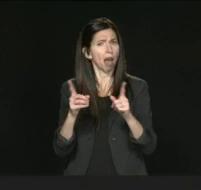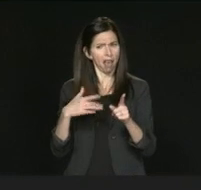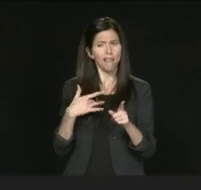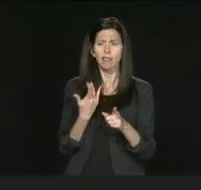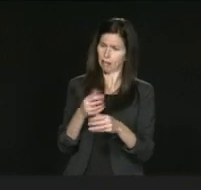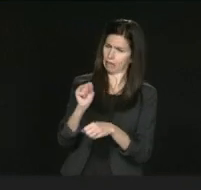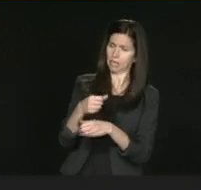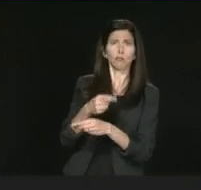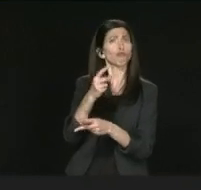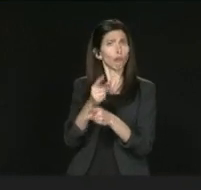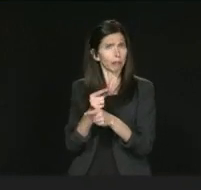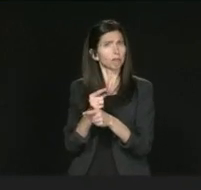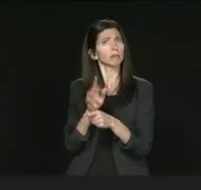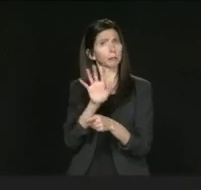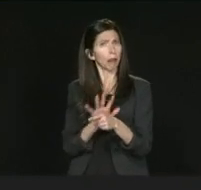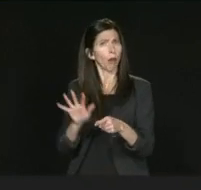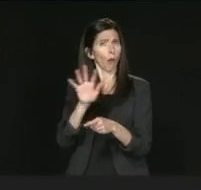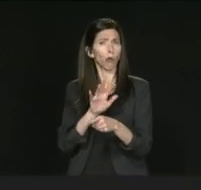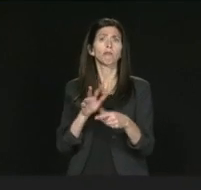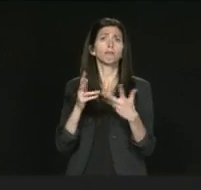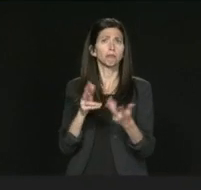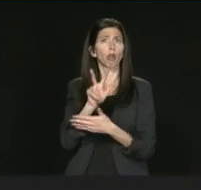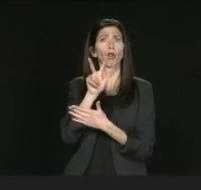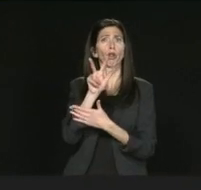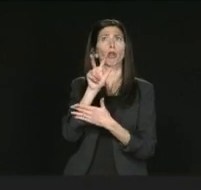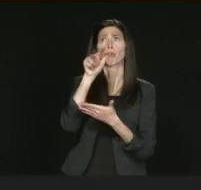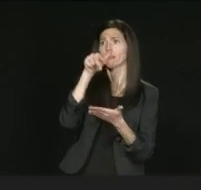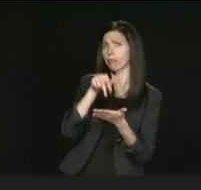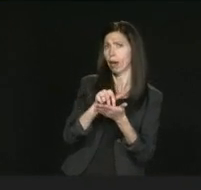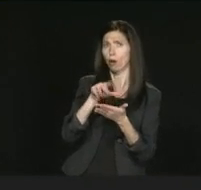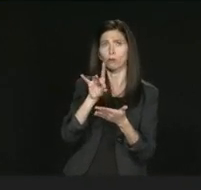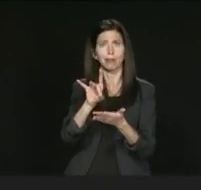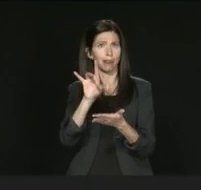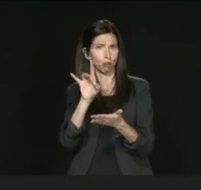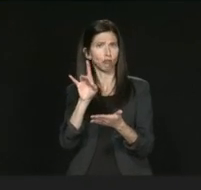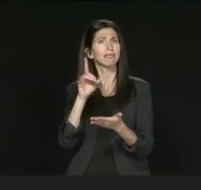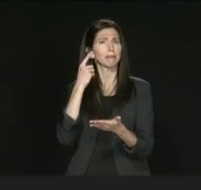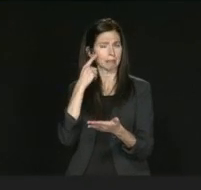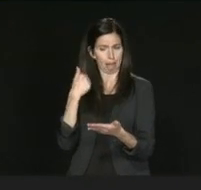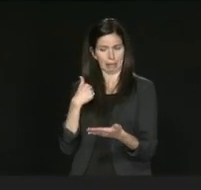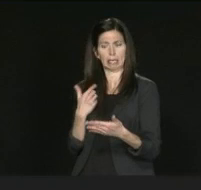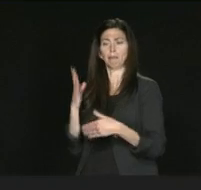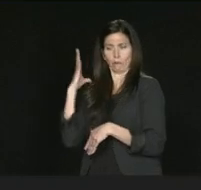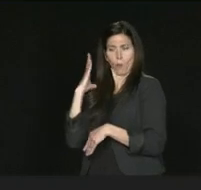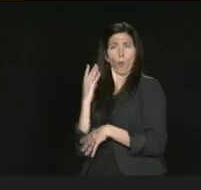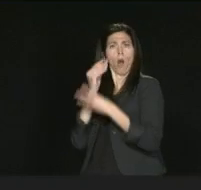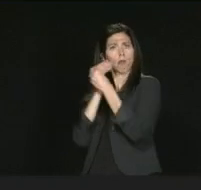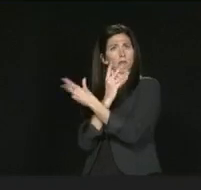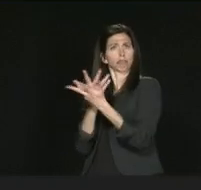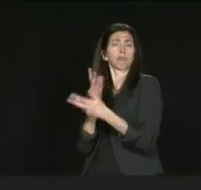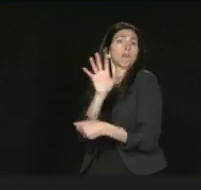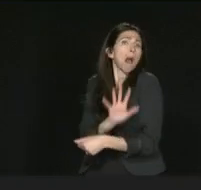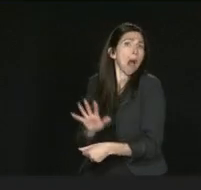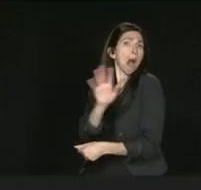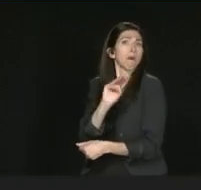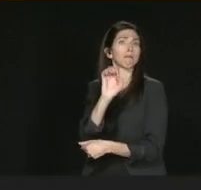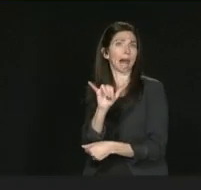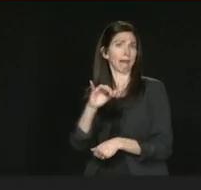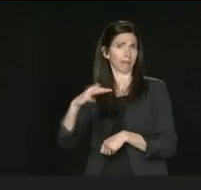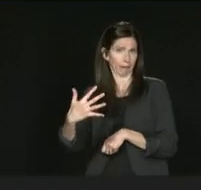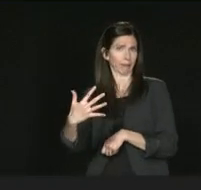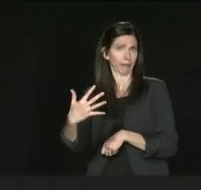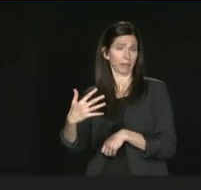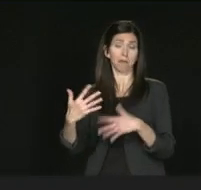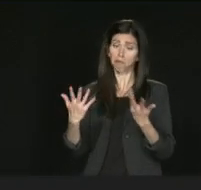to that on May the 5th, I think it was. It was actually extremely close, and there's a ballparking of the